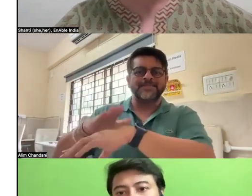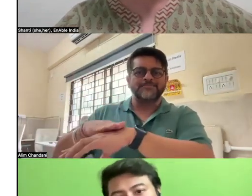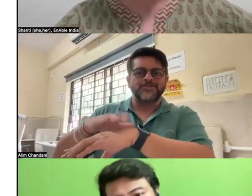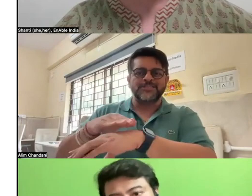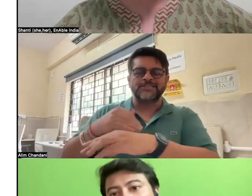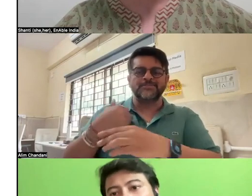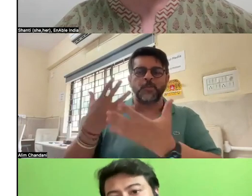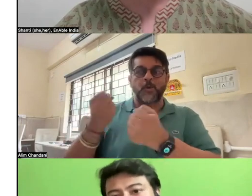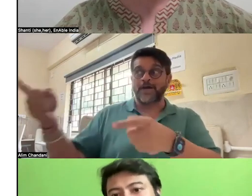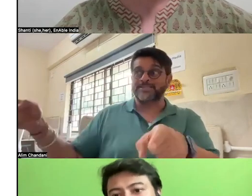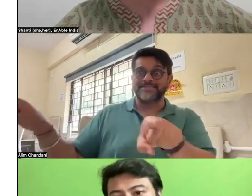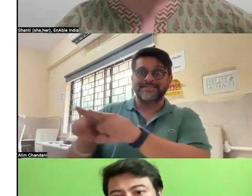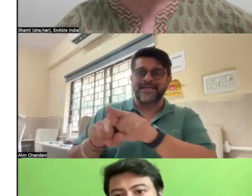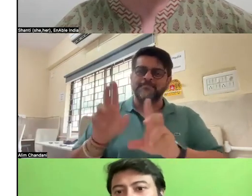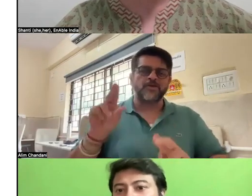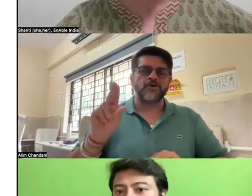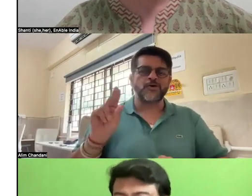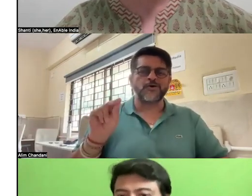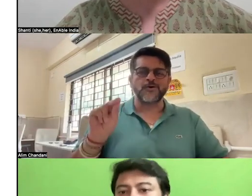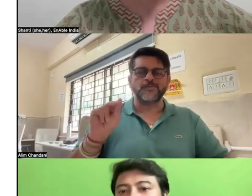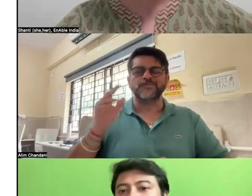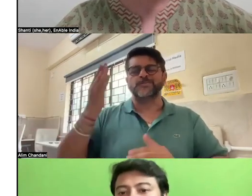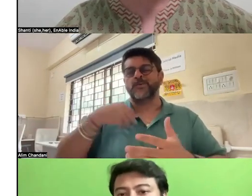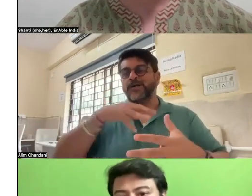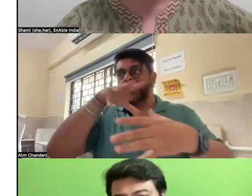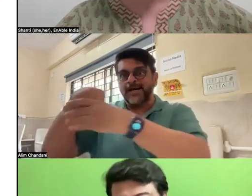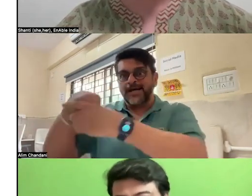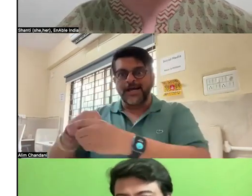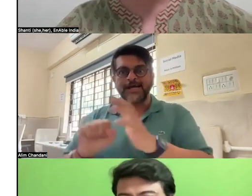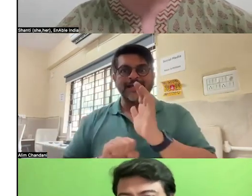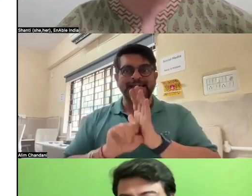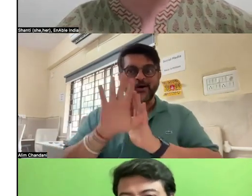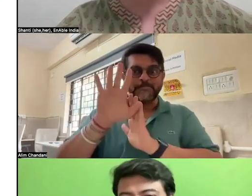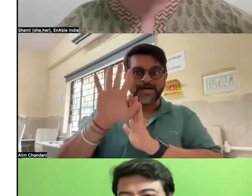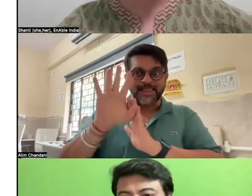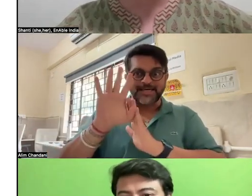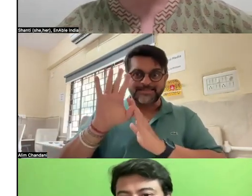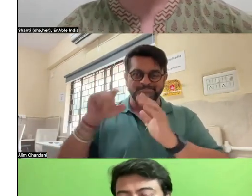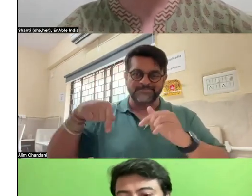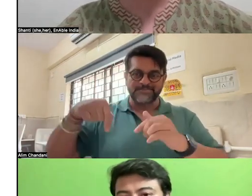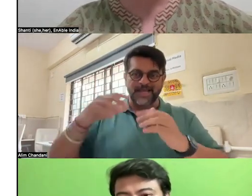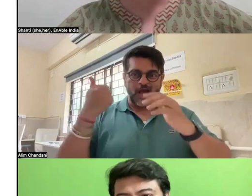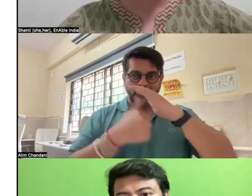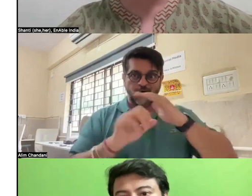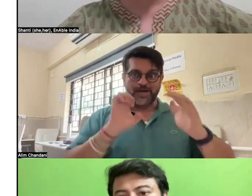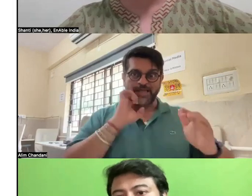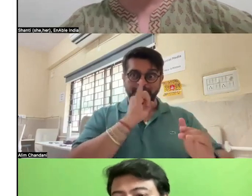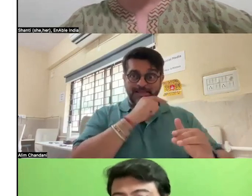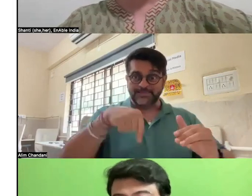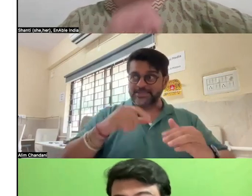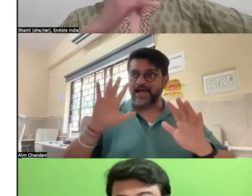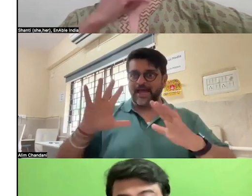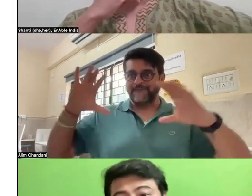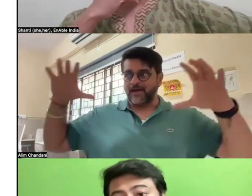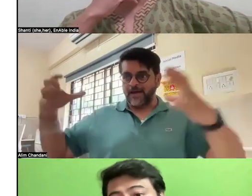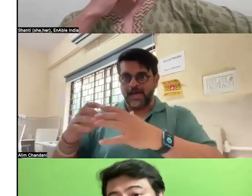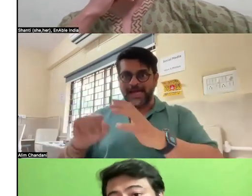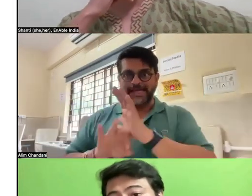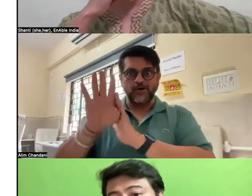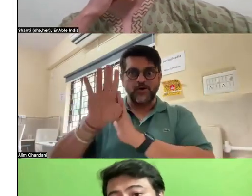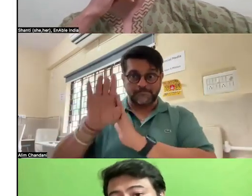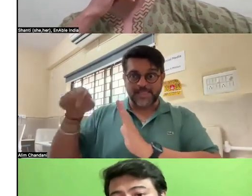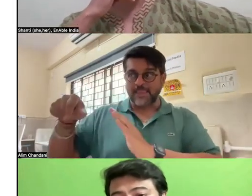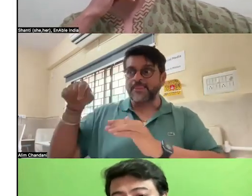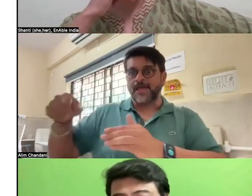later, I wanted to come back to India because the same experience is what many, many deaf children face. So under